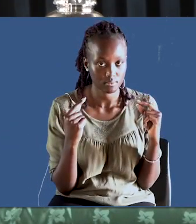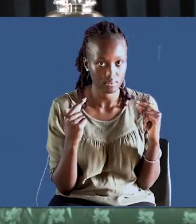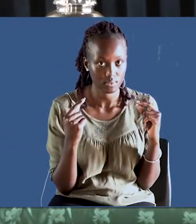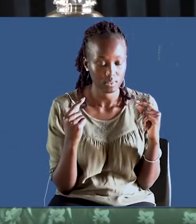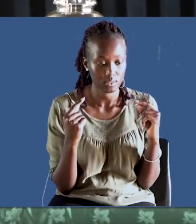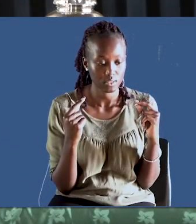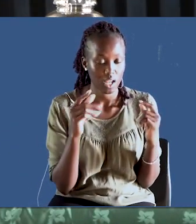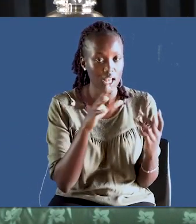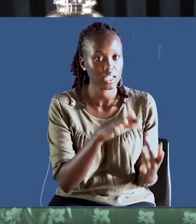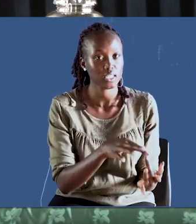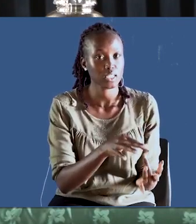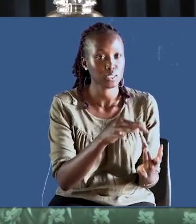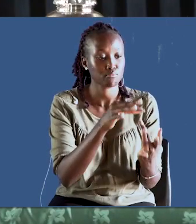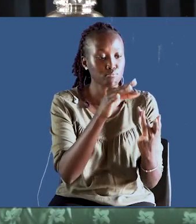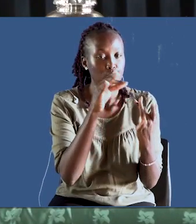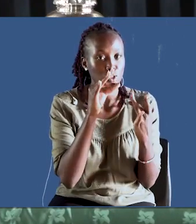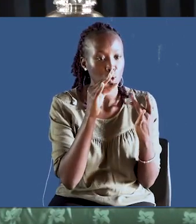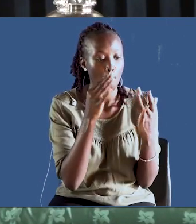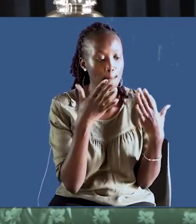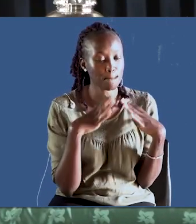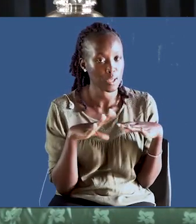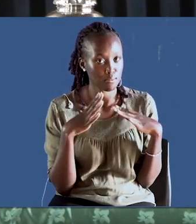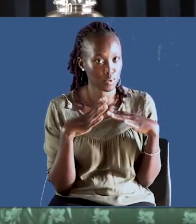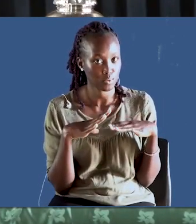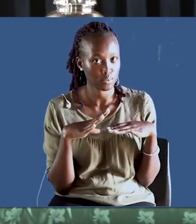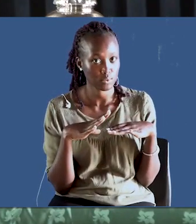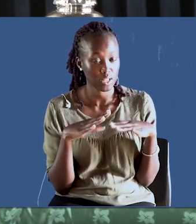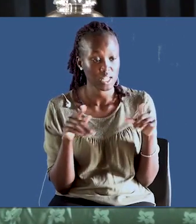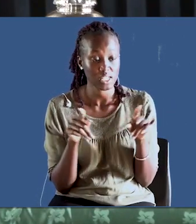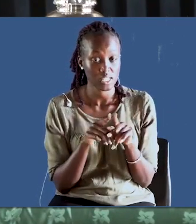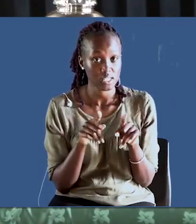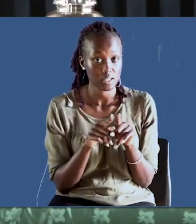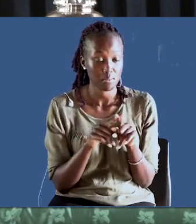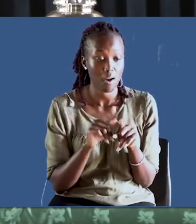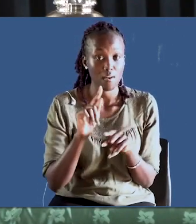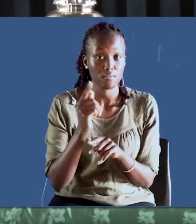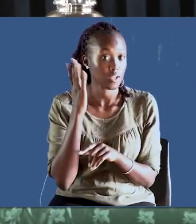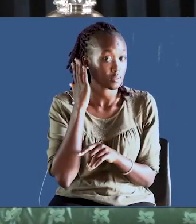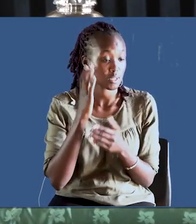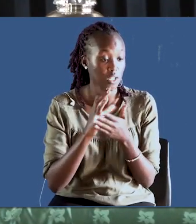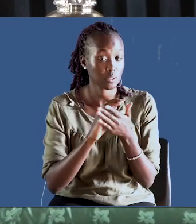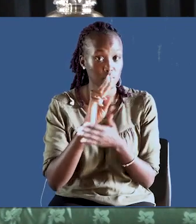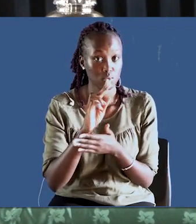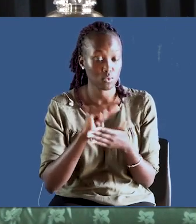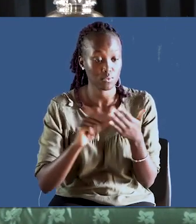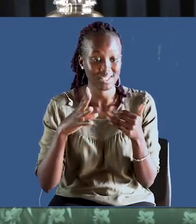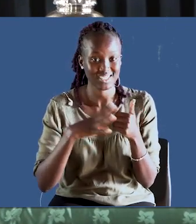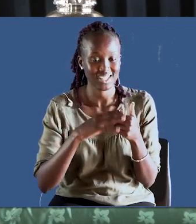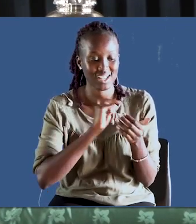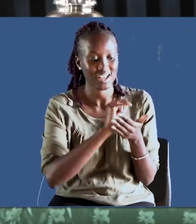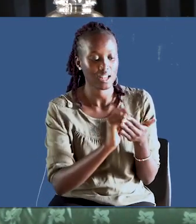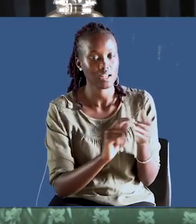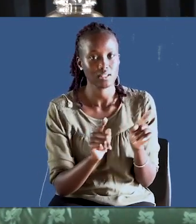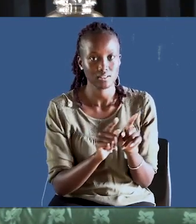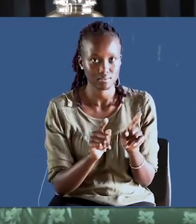a precious possession, which Peter repeats in 1 Peter chapter 2, verse 9, that you are for